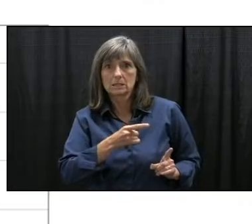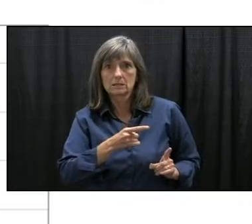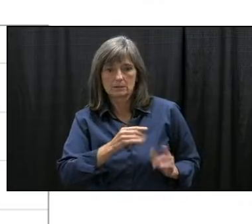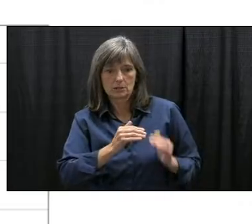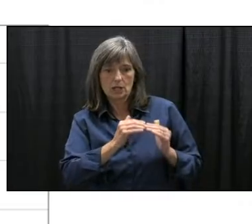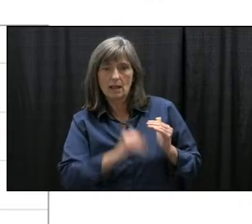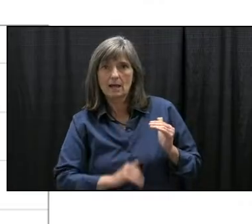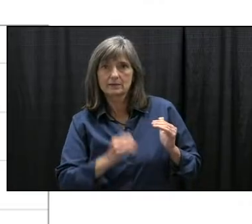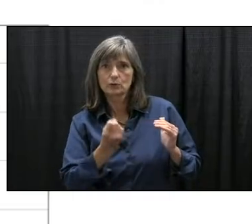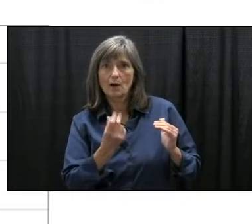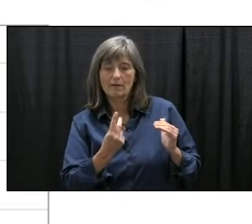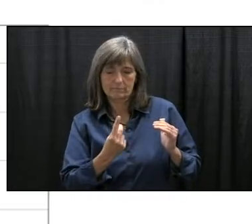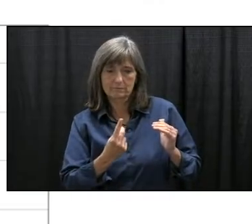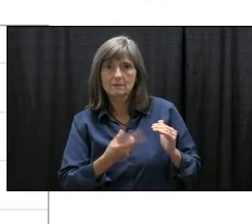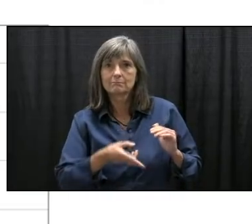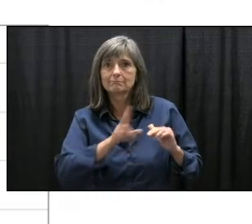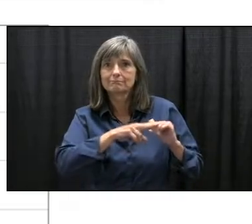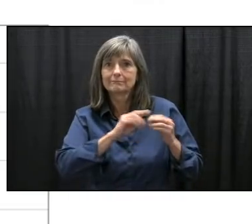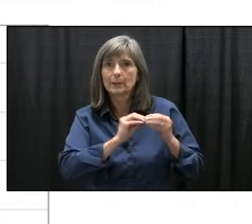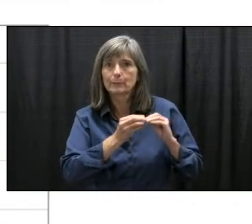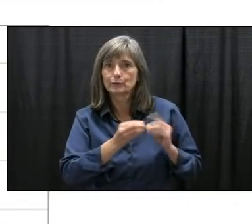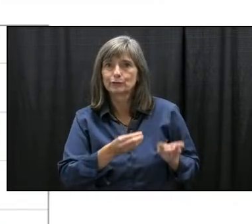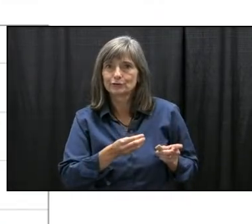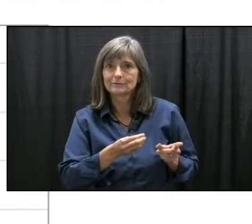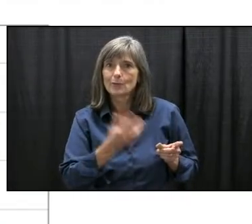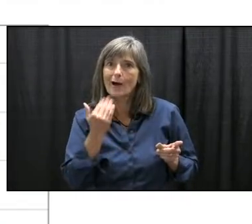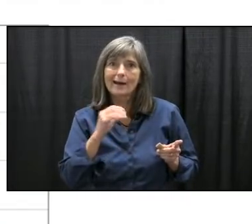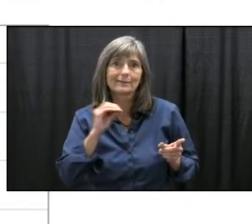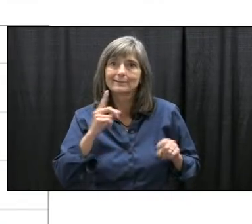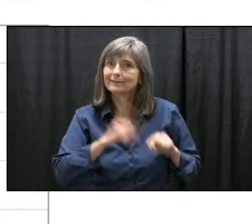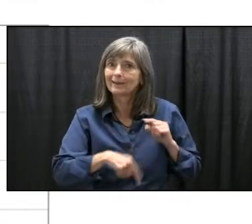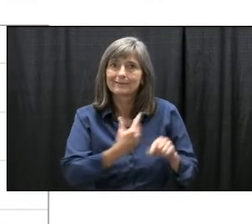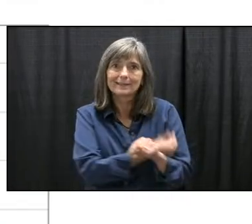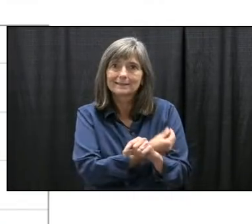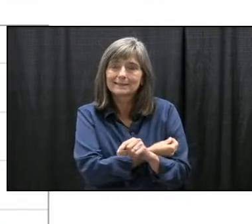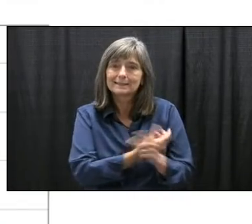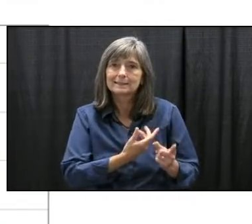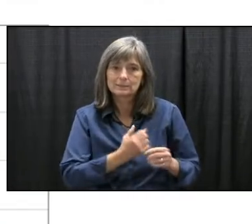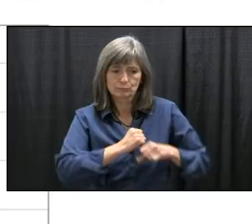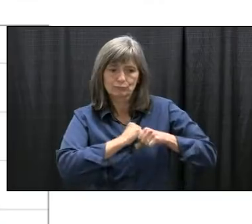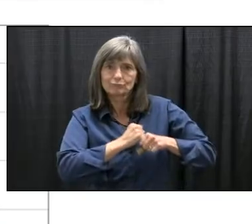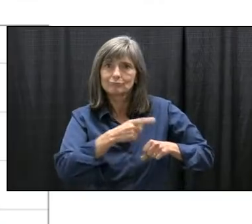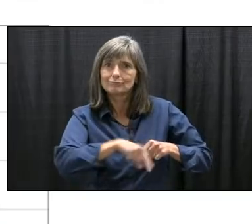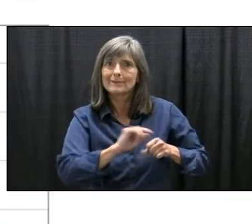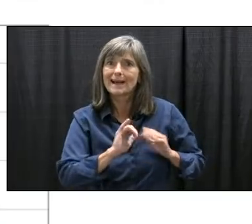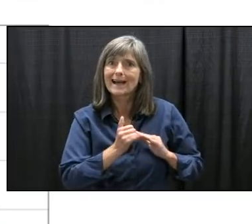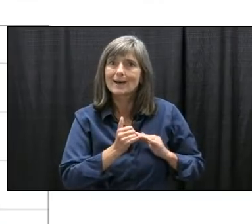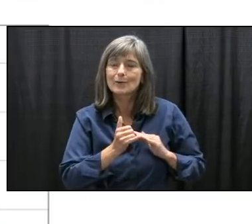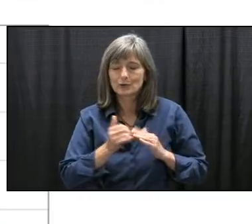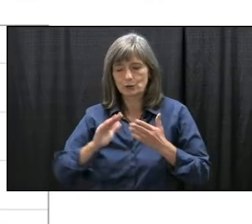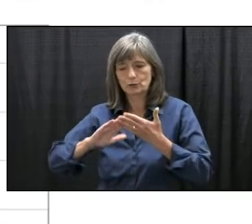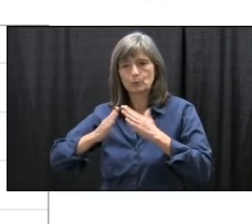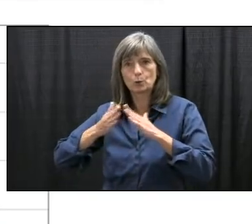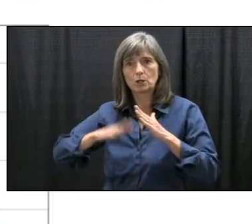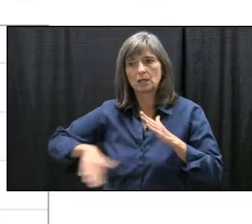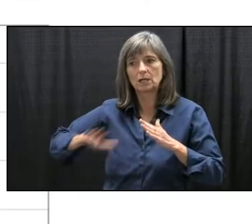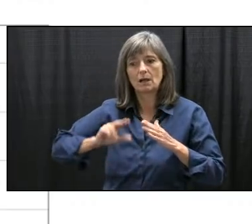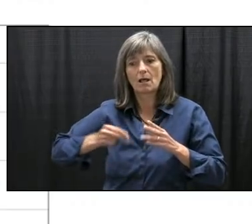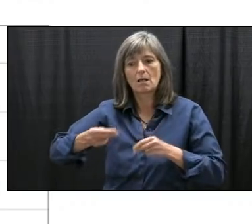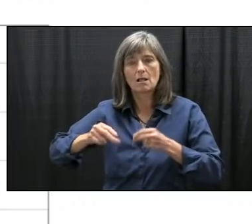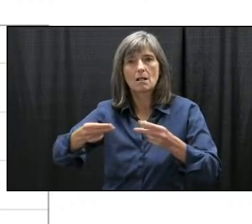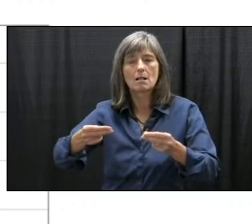get vaccinated. And the best way to protect our young children is to make sure that the community transmission or the